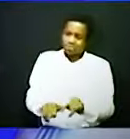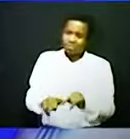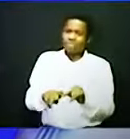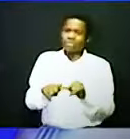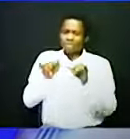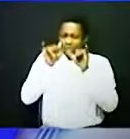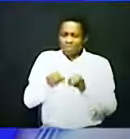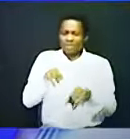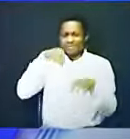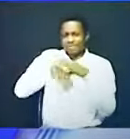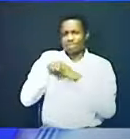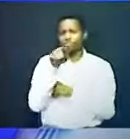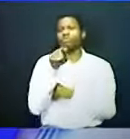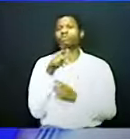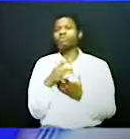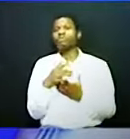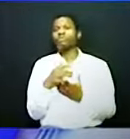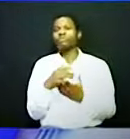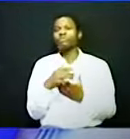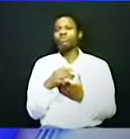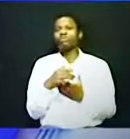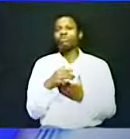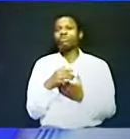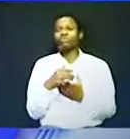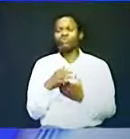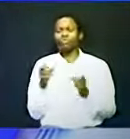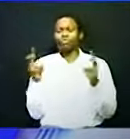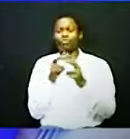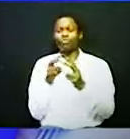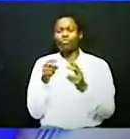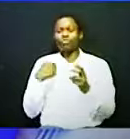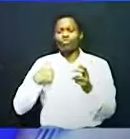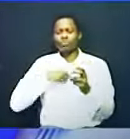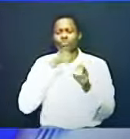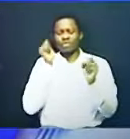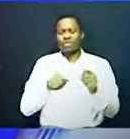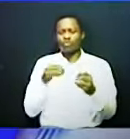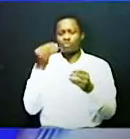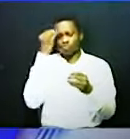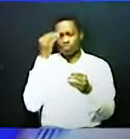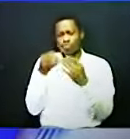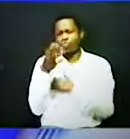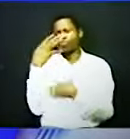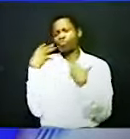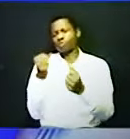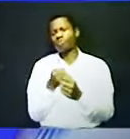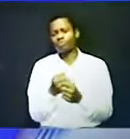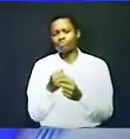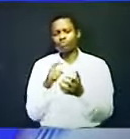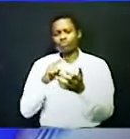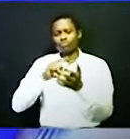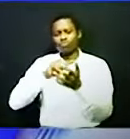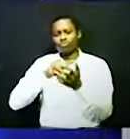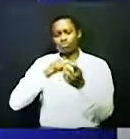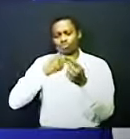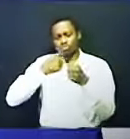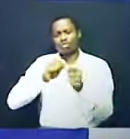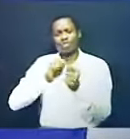abide in you. So we will be able to know God well. Let us